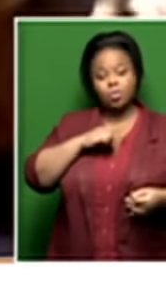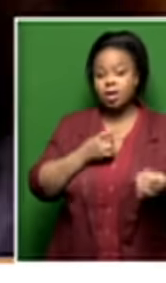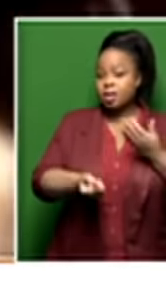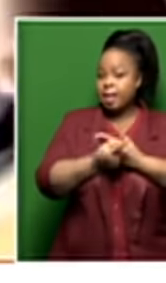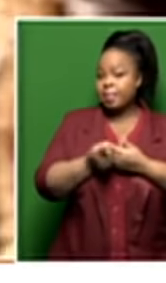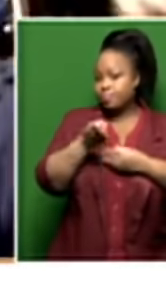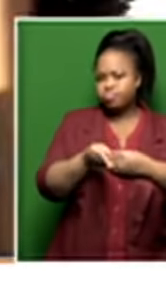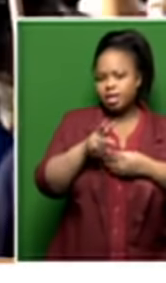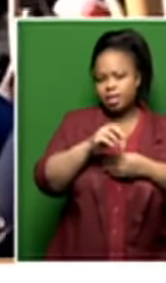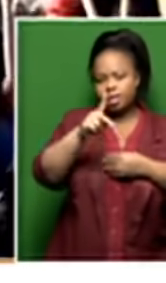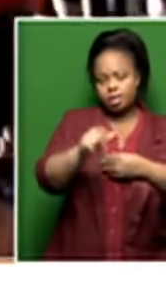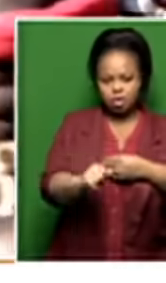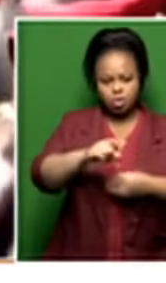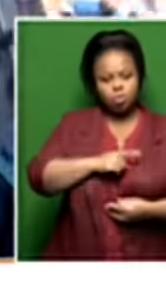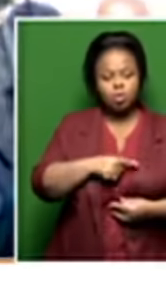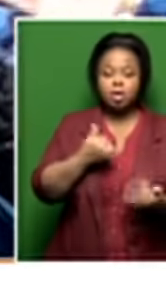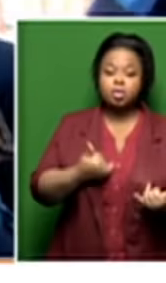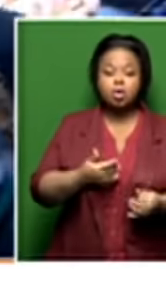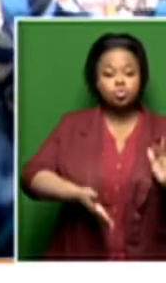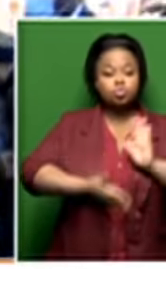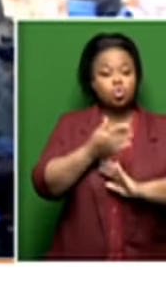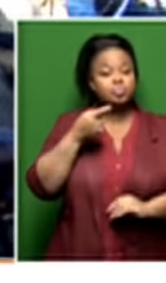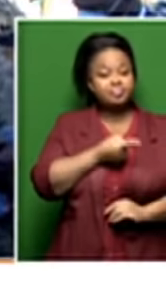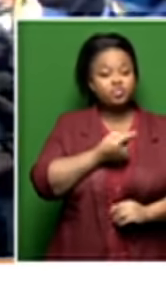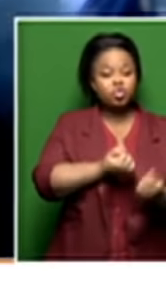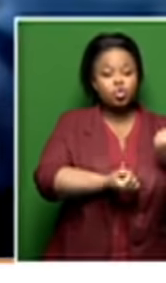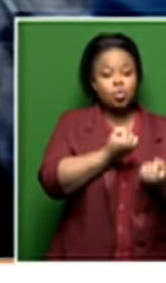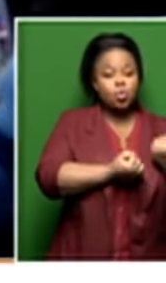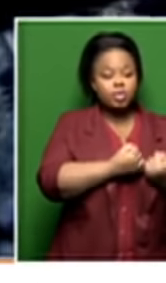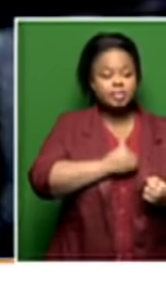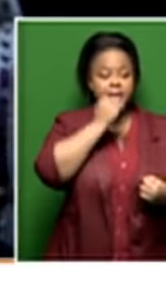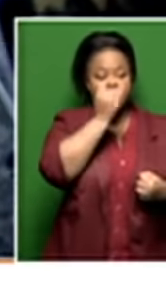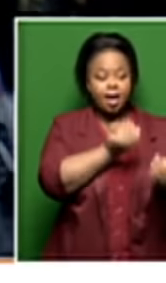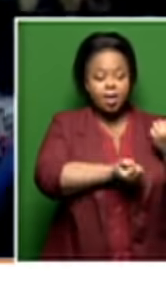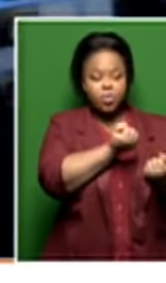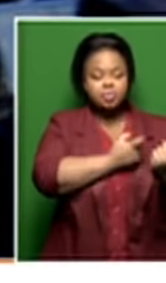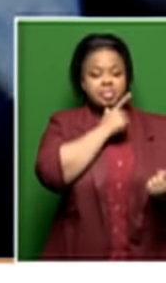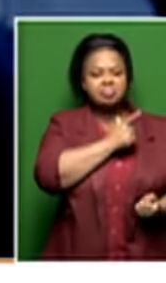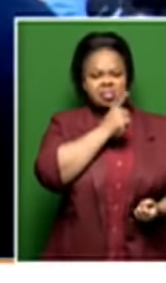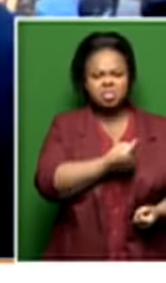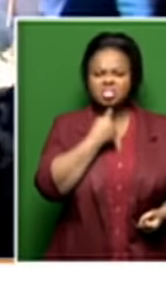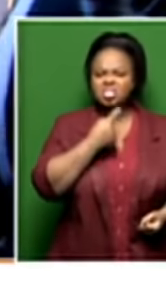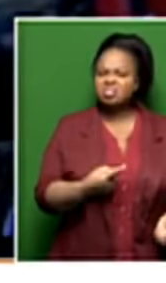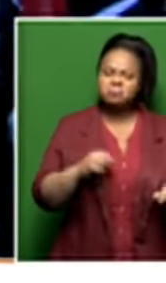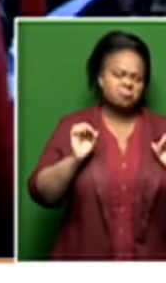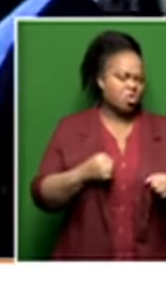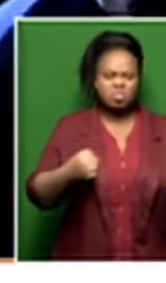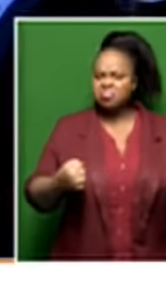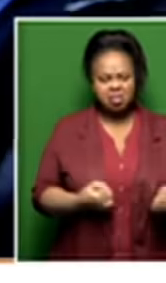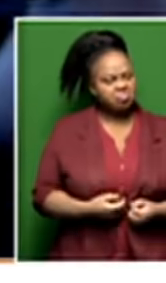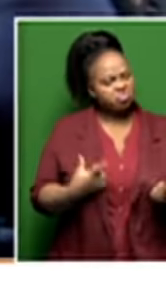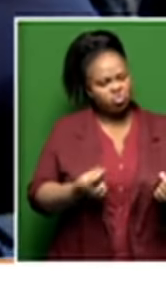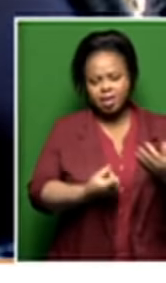underway in Nkandla. Mr. Zuma going to court as well in that Pietermaritzburg High Court, saying his arrest is almost impossible to